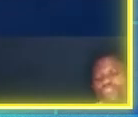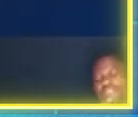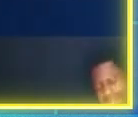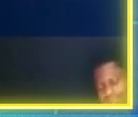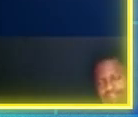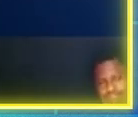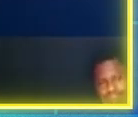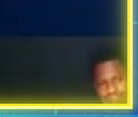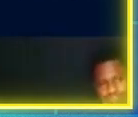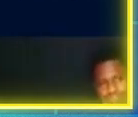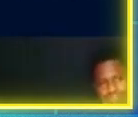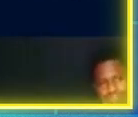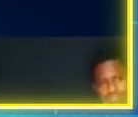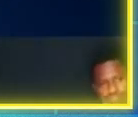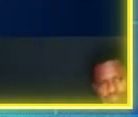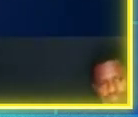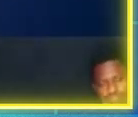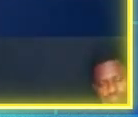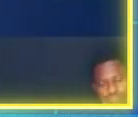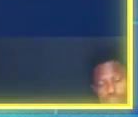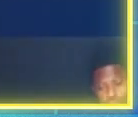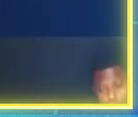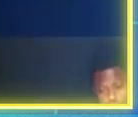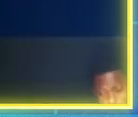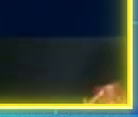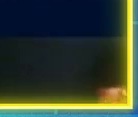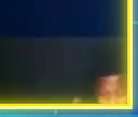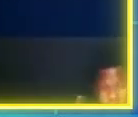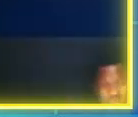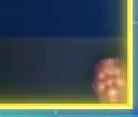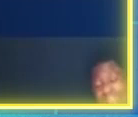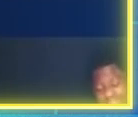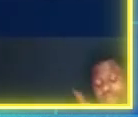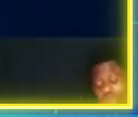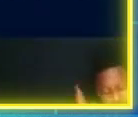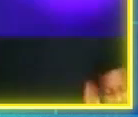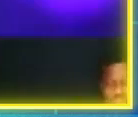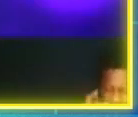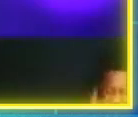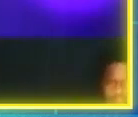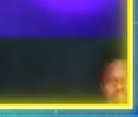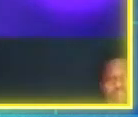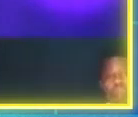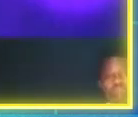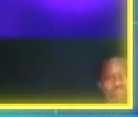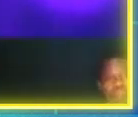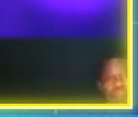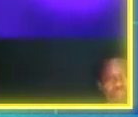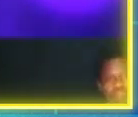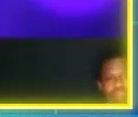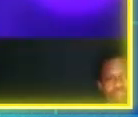Ejapadie ene nooma wo nti nipa ene betumi abrew nanso wanuma sem so ene wo betumi agina atane wo. Now when you put